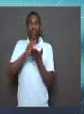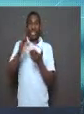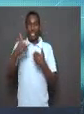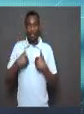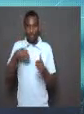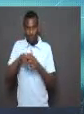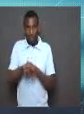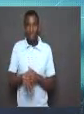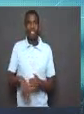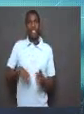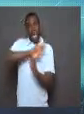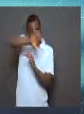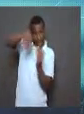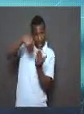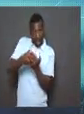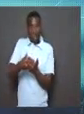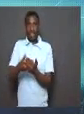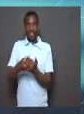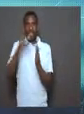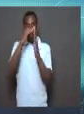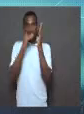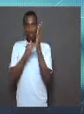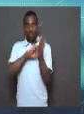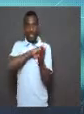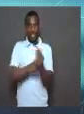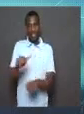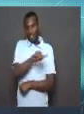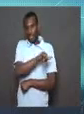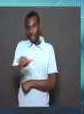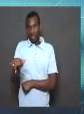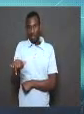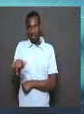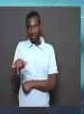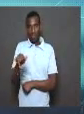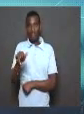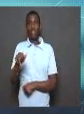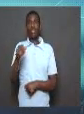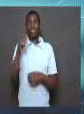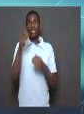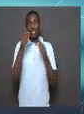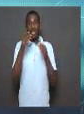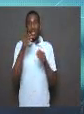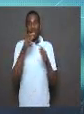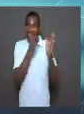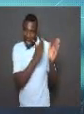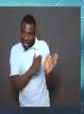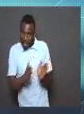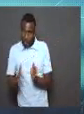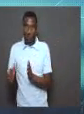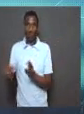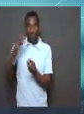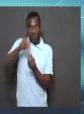total energy of the system is the same, the number of possible arrangements